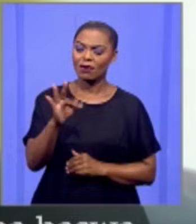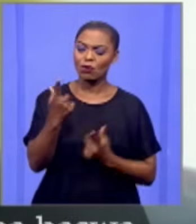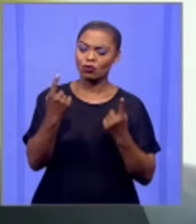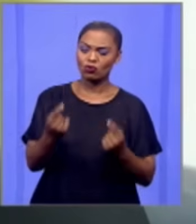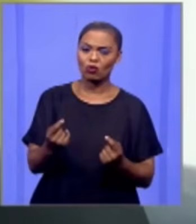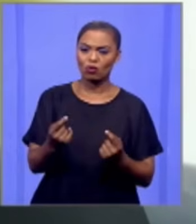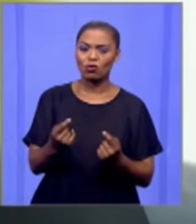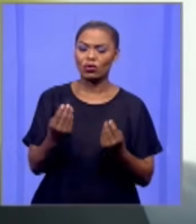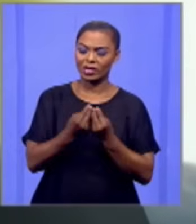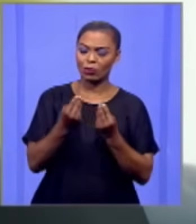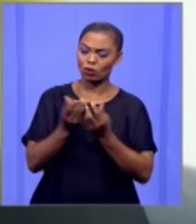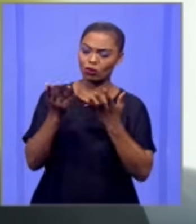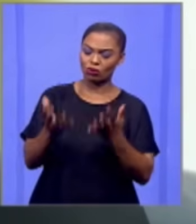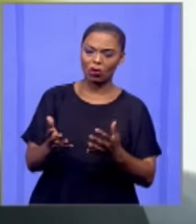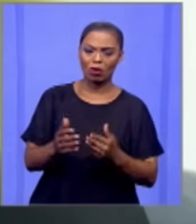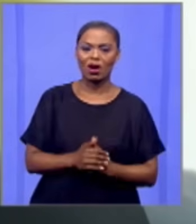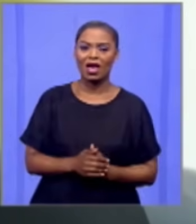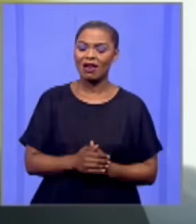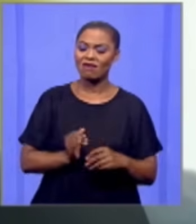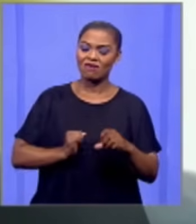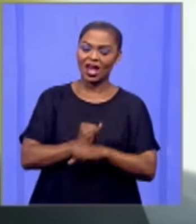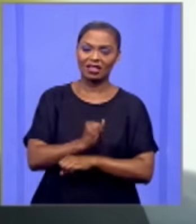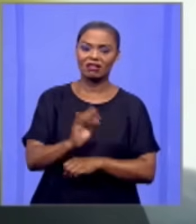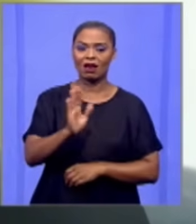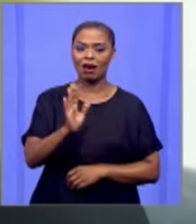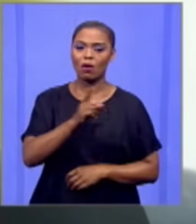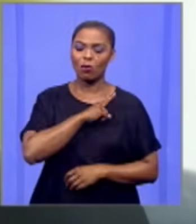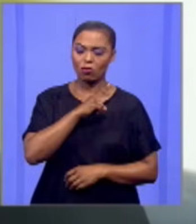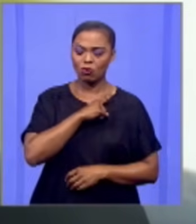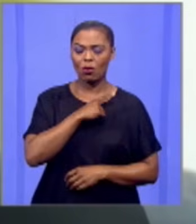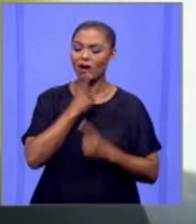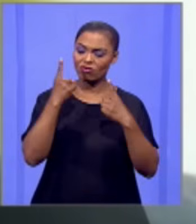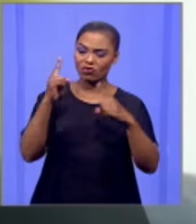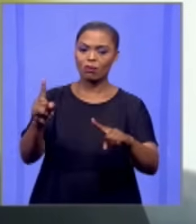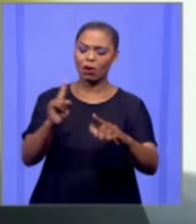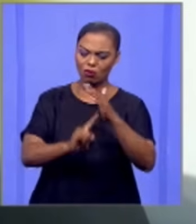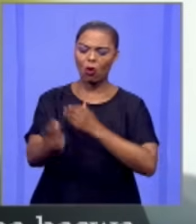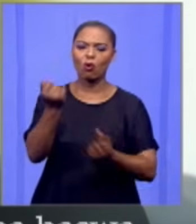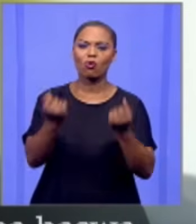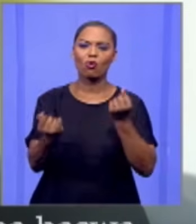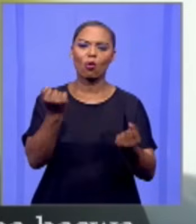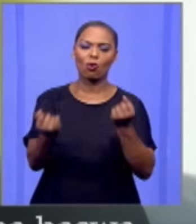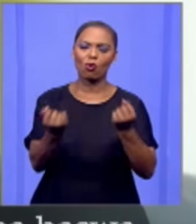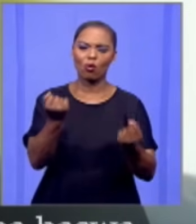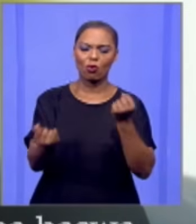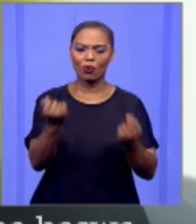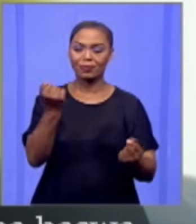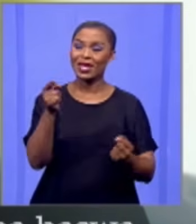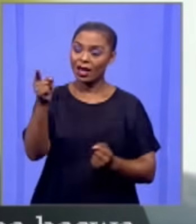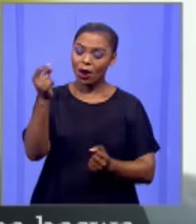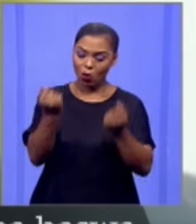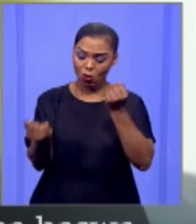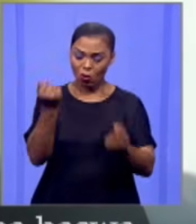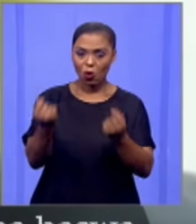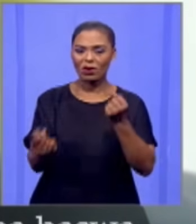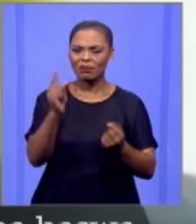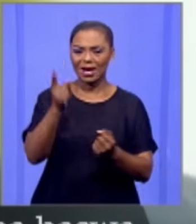ngwadilweng mo re ka se kry-a senya nako gore tla leba kgotlatshekelo mo e leng gore tla kgopela kgotlatshekelo gore e